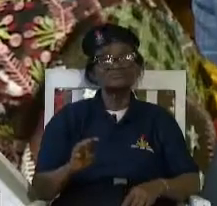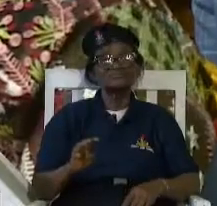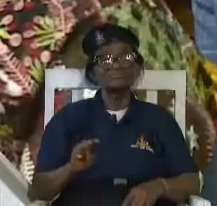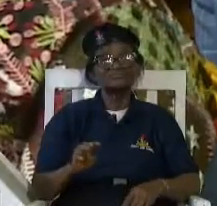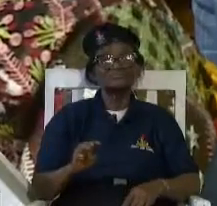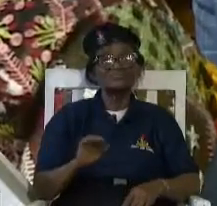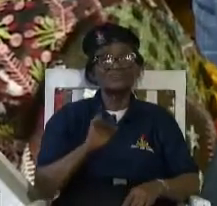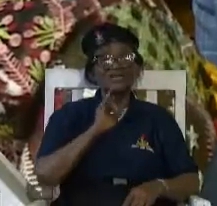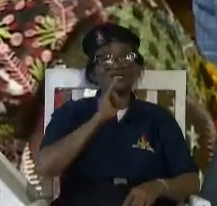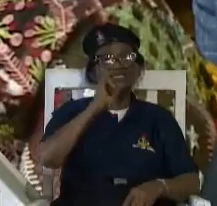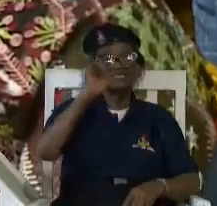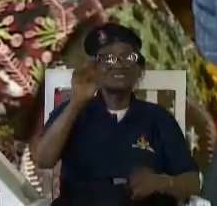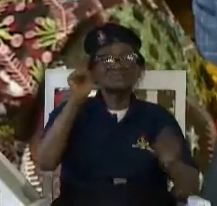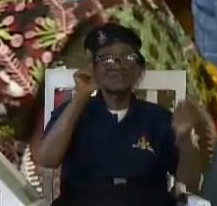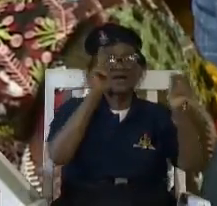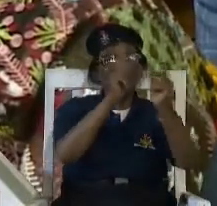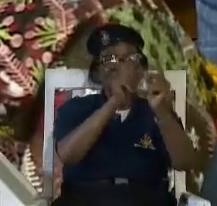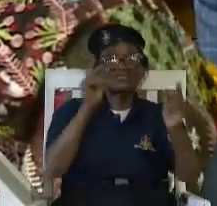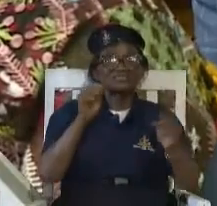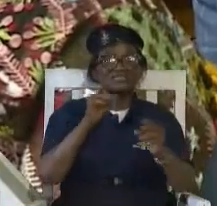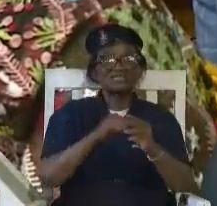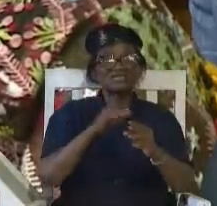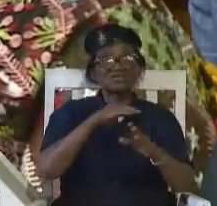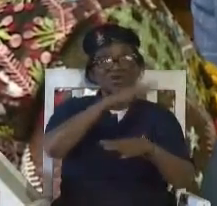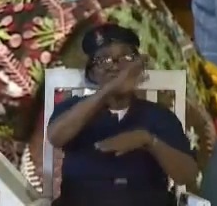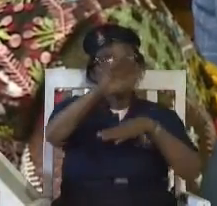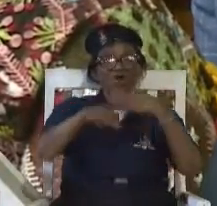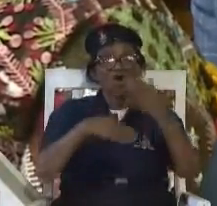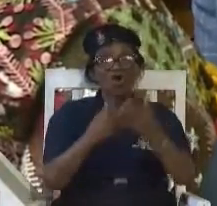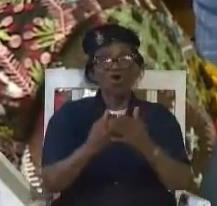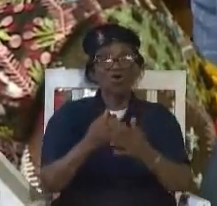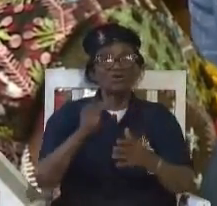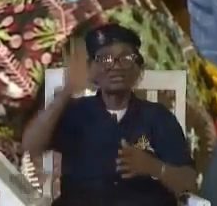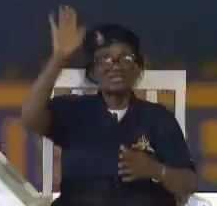He's perfect in all his ways.